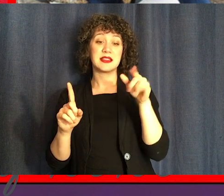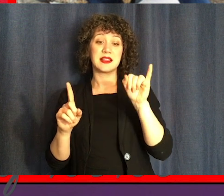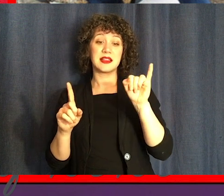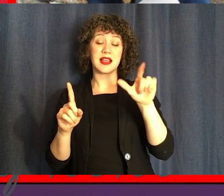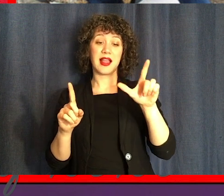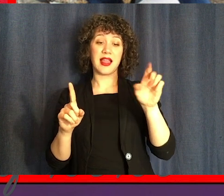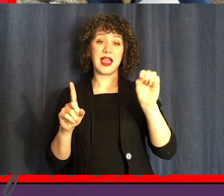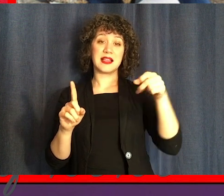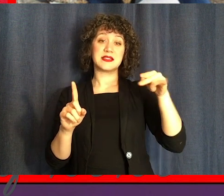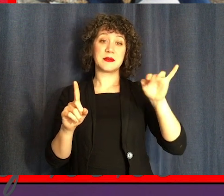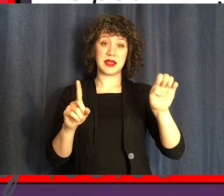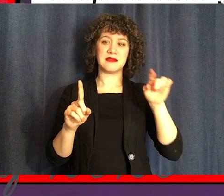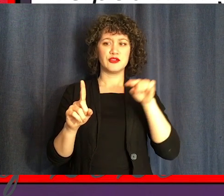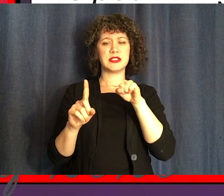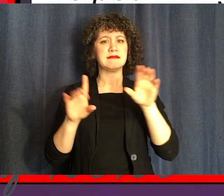teachers for putting up with it.